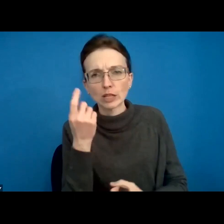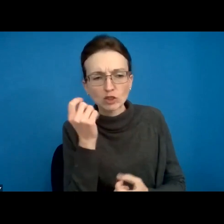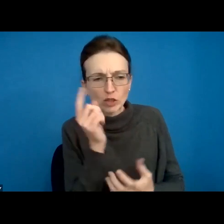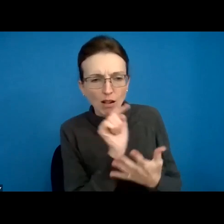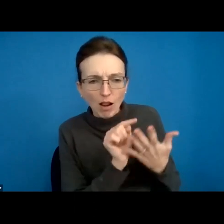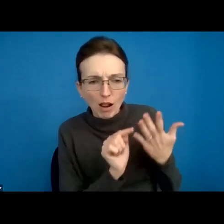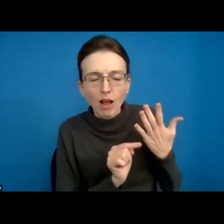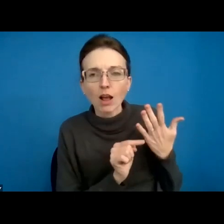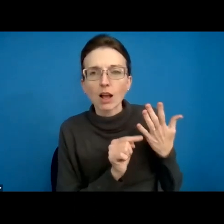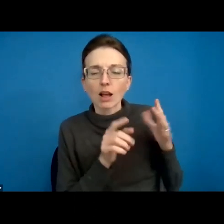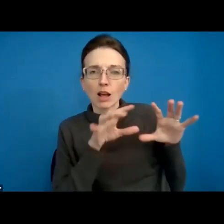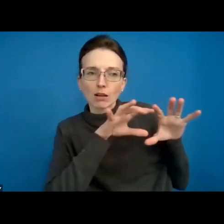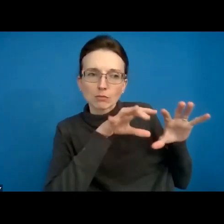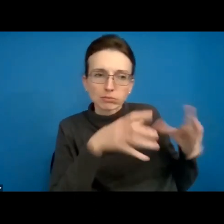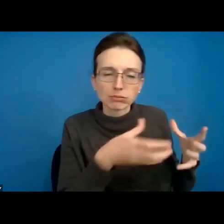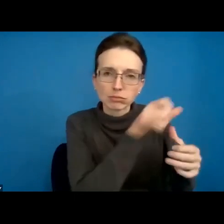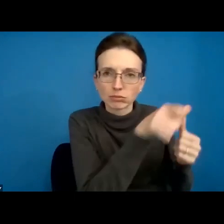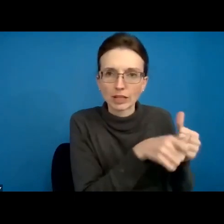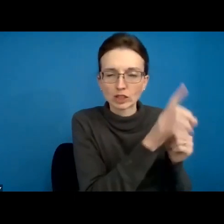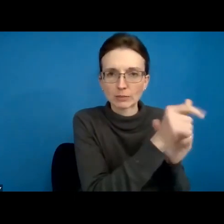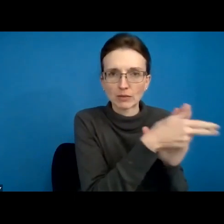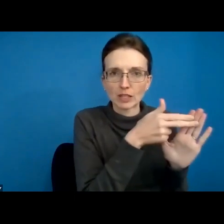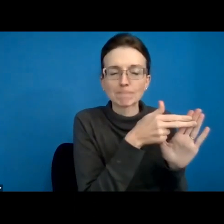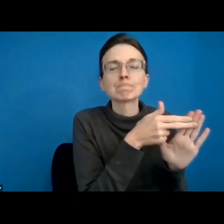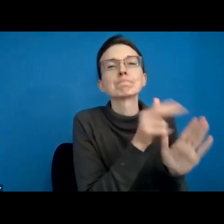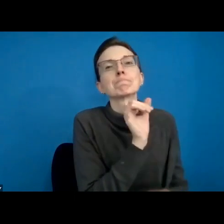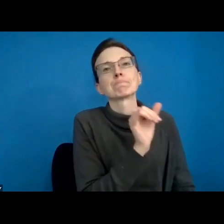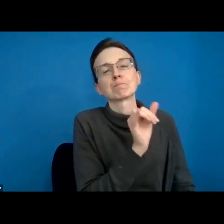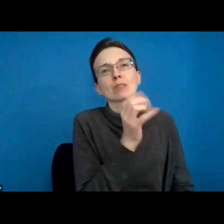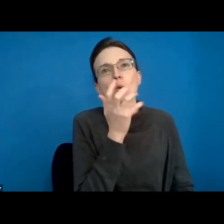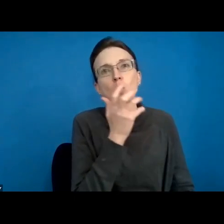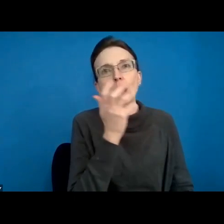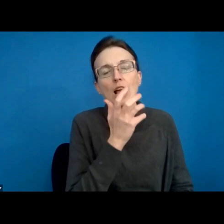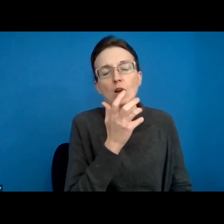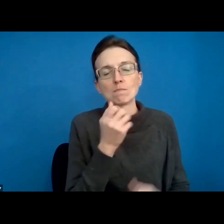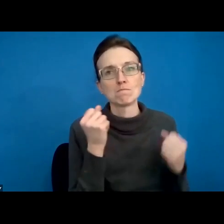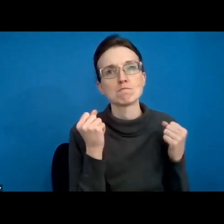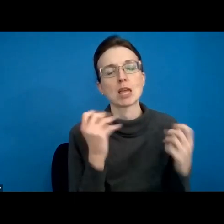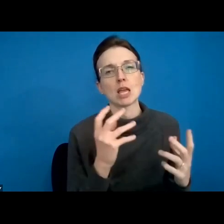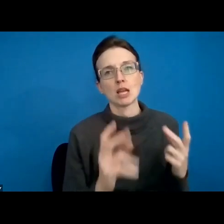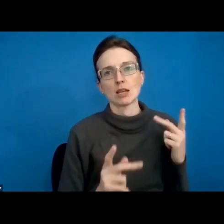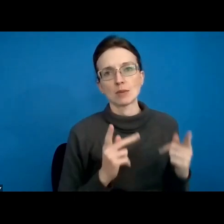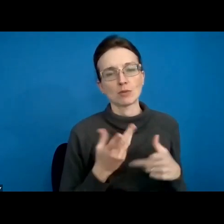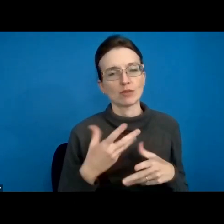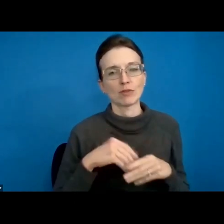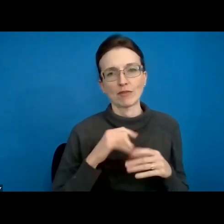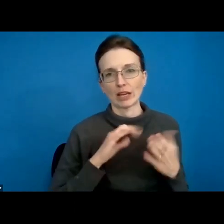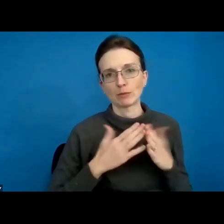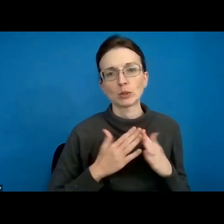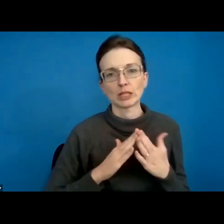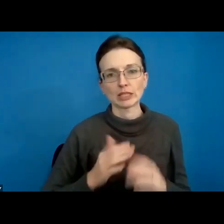falling under the banner of disability, we come to appreciate how vast that community is.